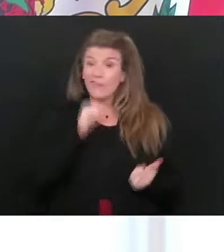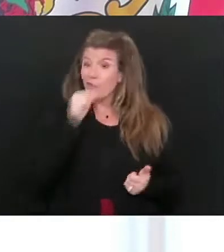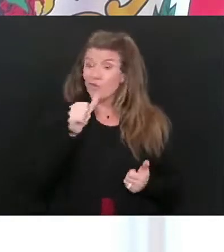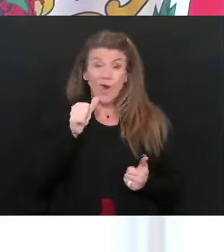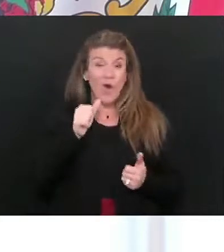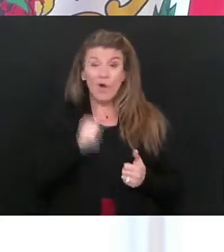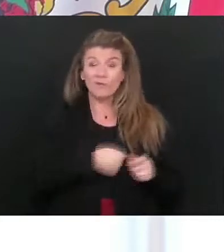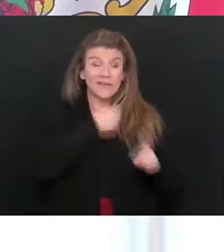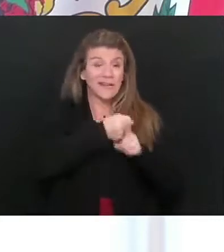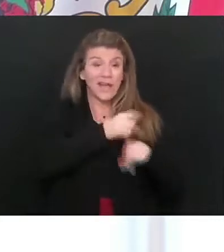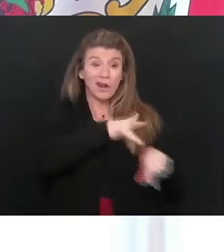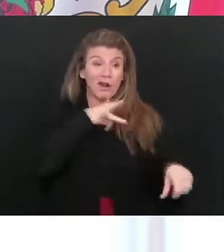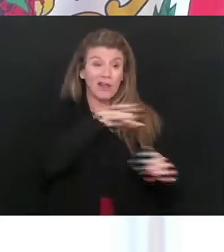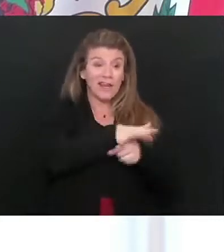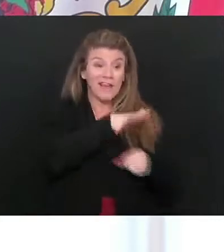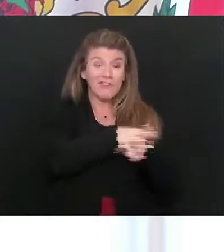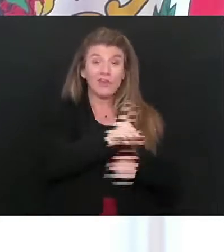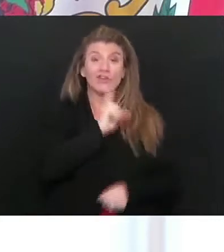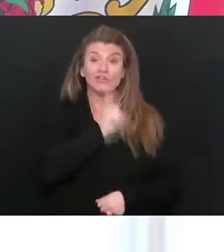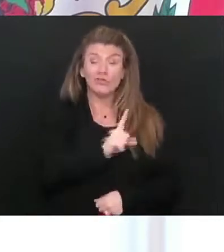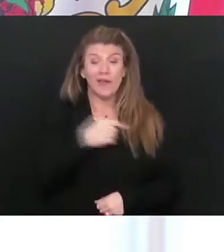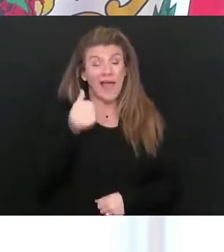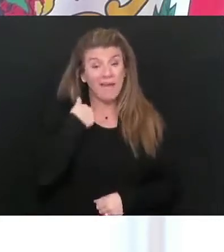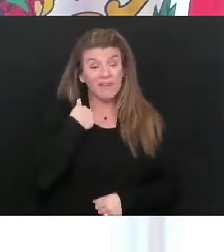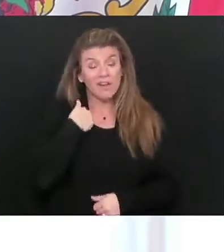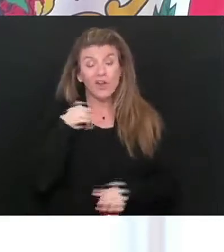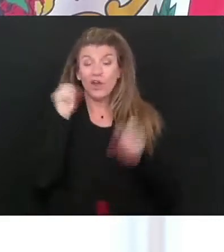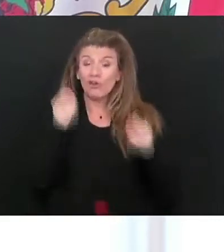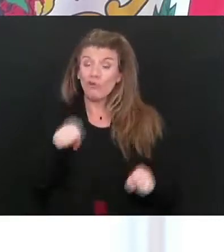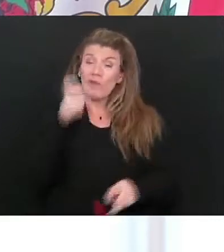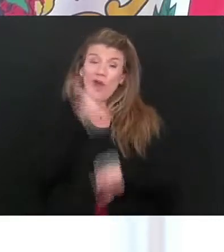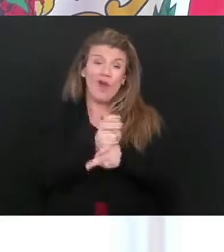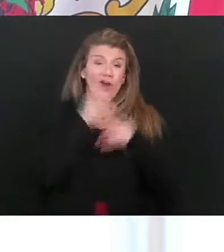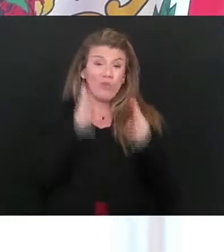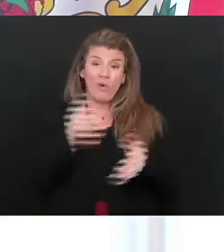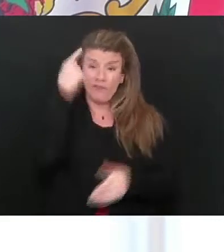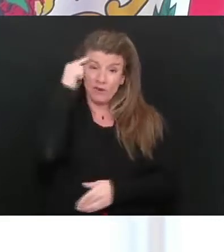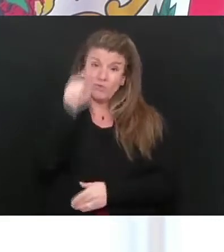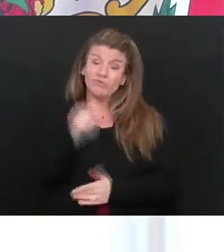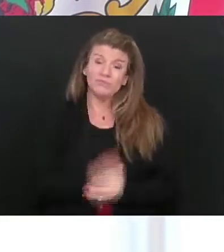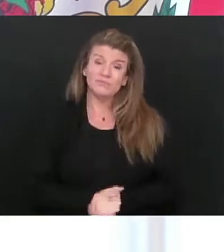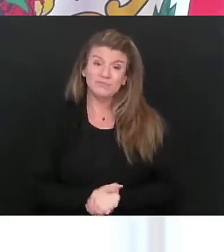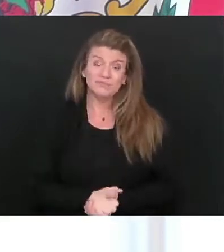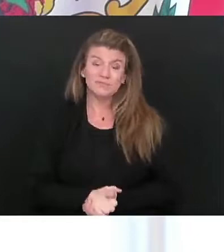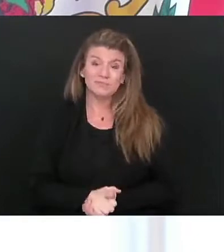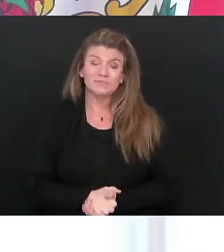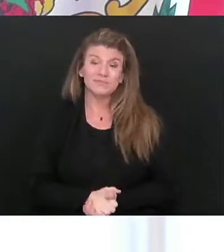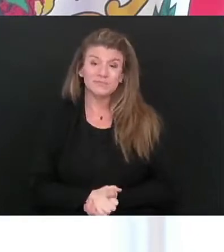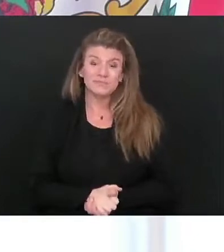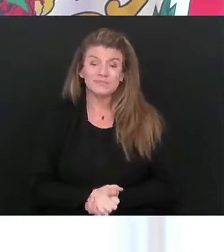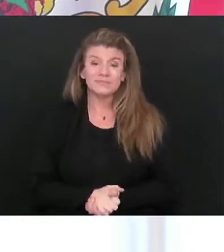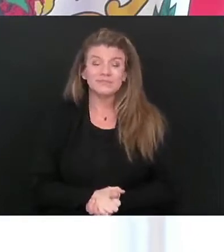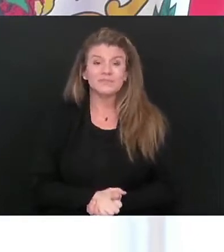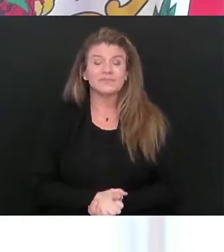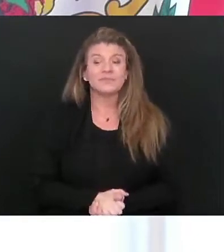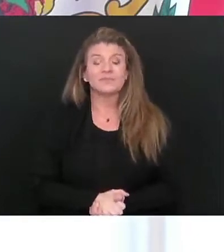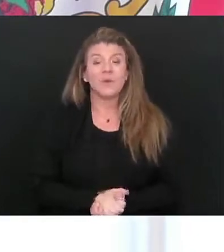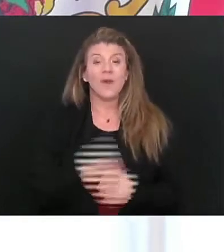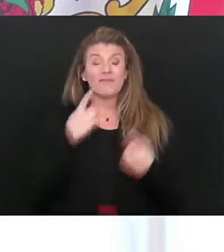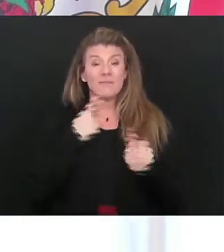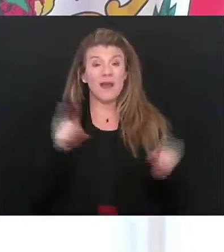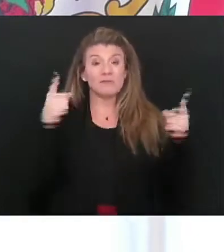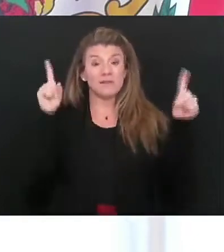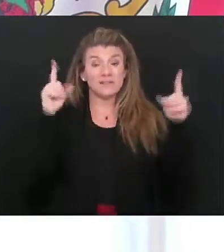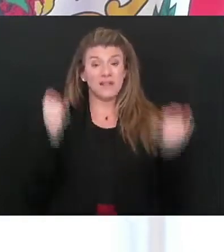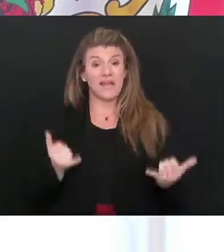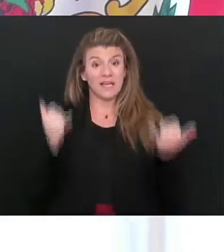truly do have it, you're in for a tough road. That's all there is to it. We've got some announcements